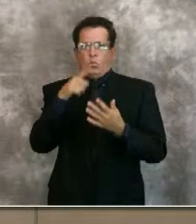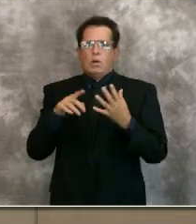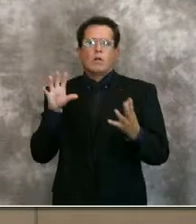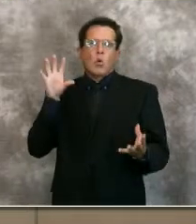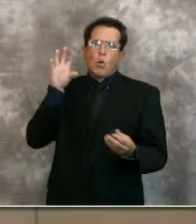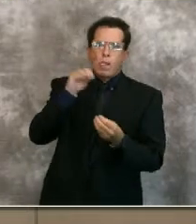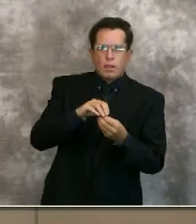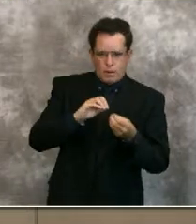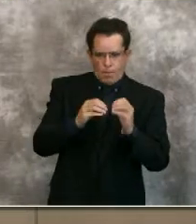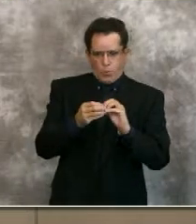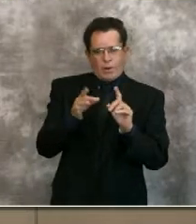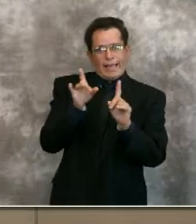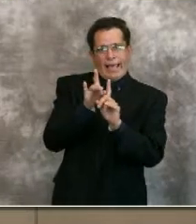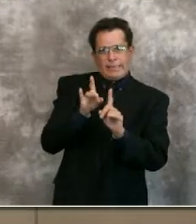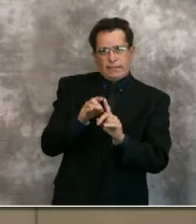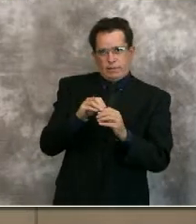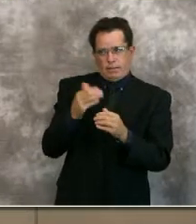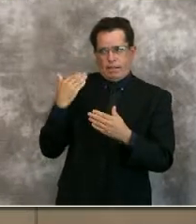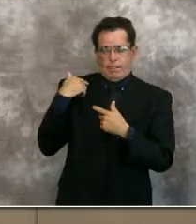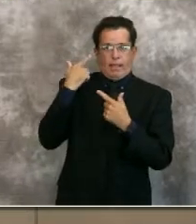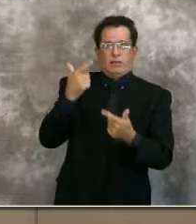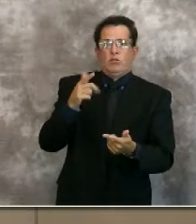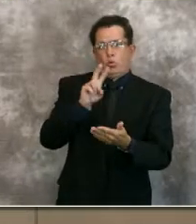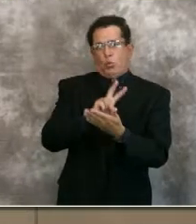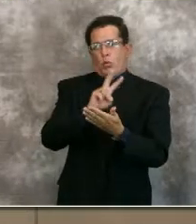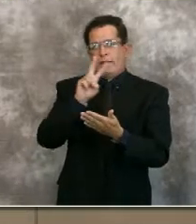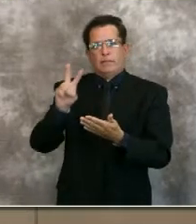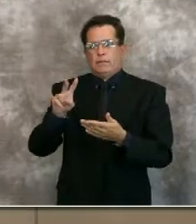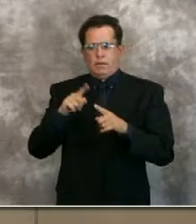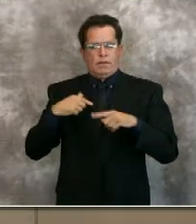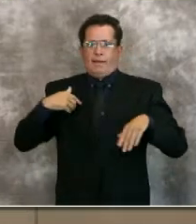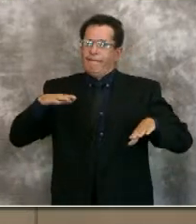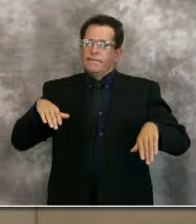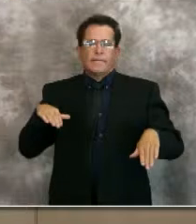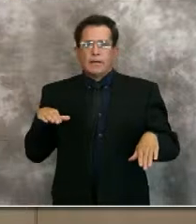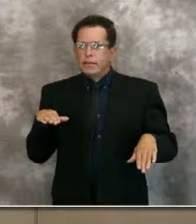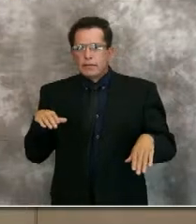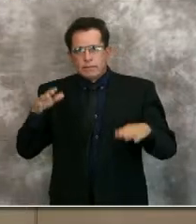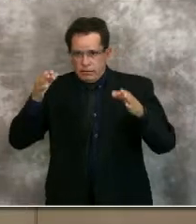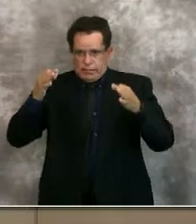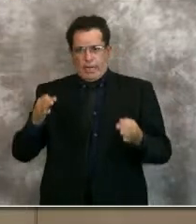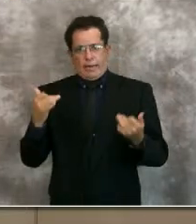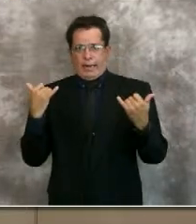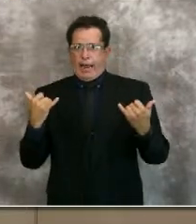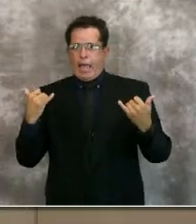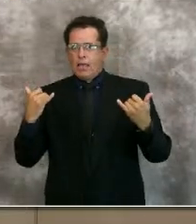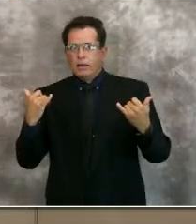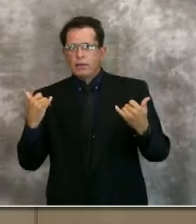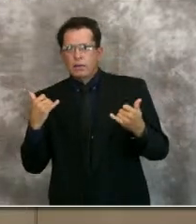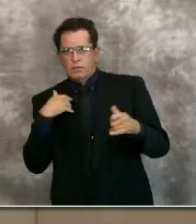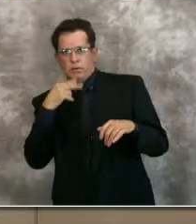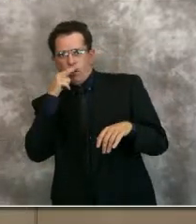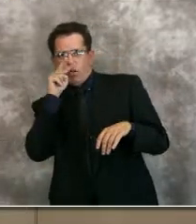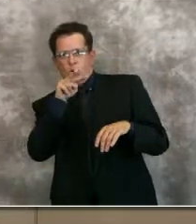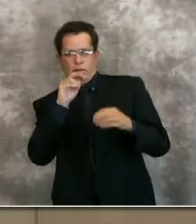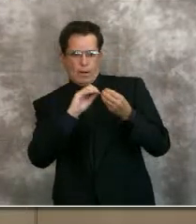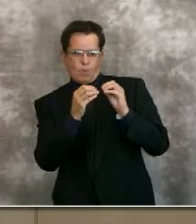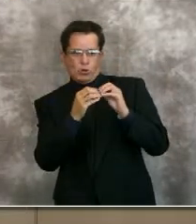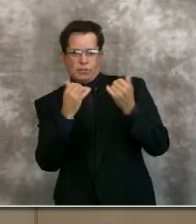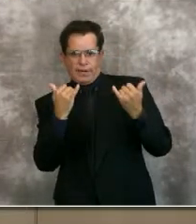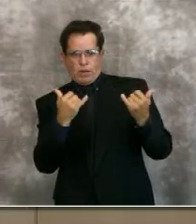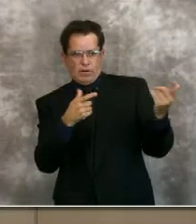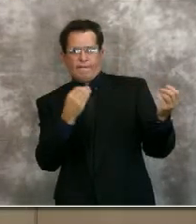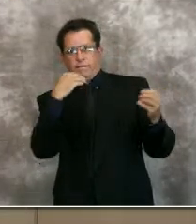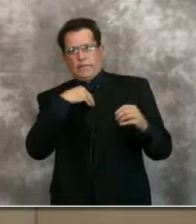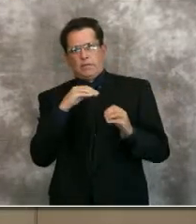of cases over the last 2 weeks. So we have not had the opportunity today to do that, getting the numbers just at about